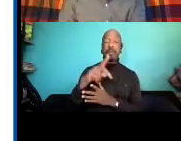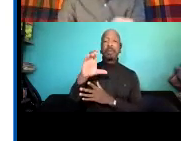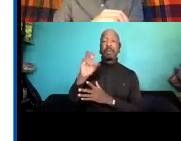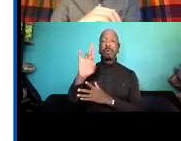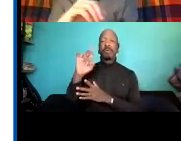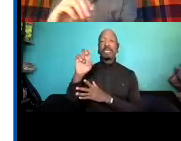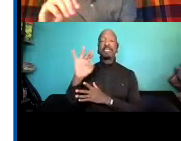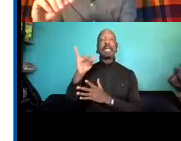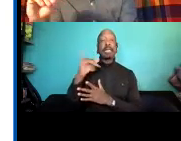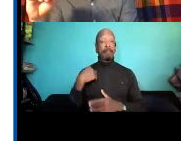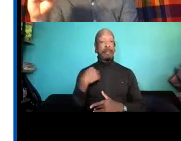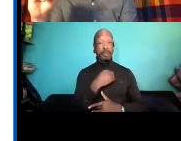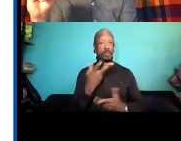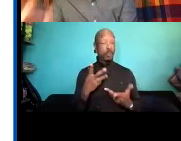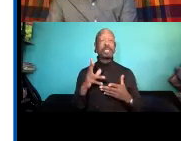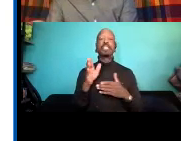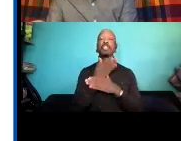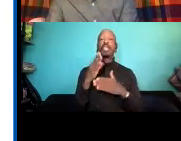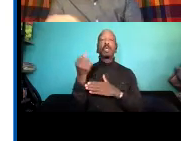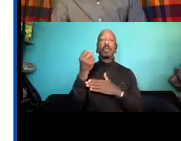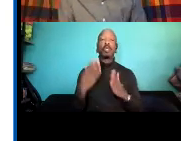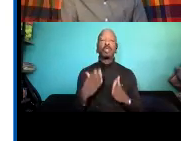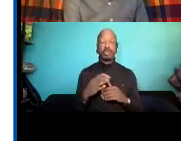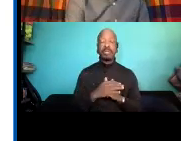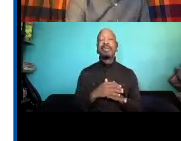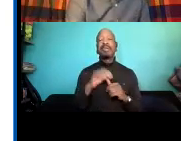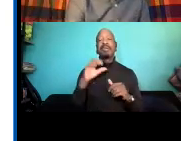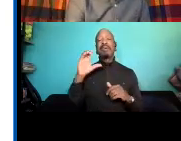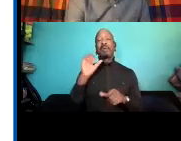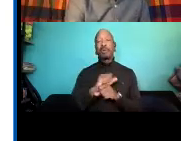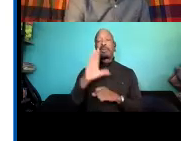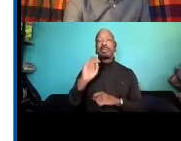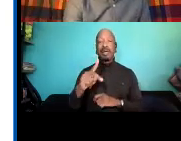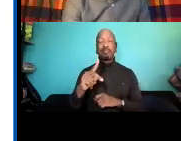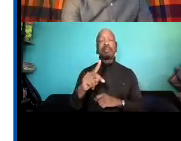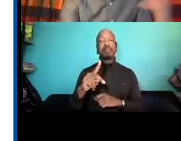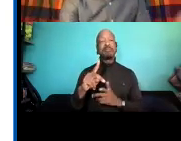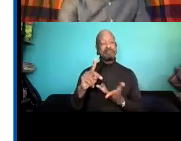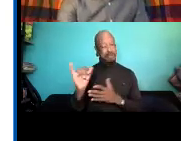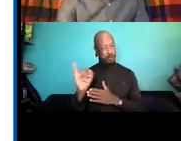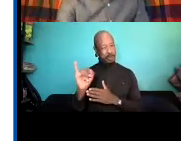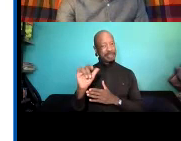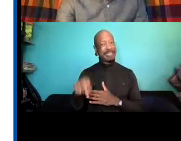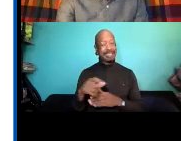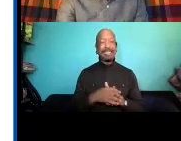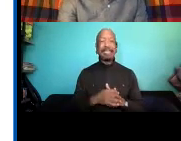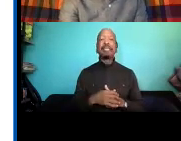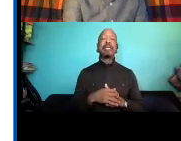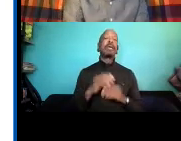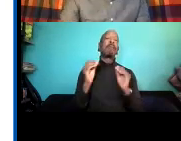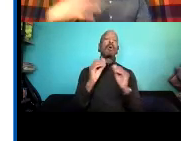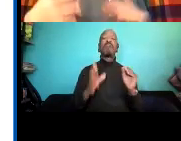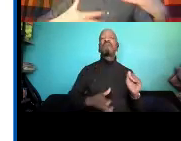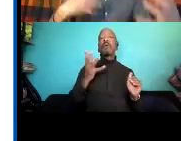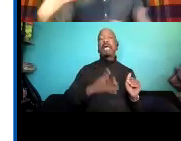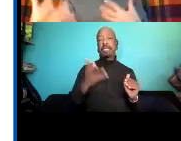shareholders, and workers' compensation insurance is more likely, and there's more corporate formalities. So those